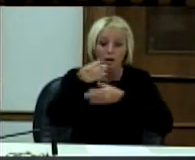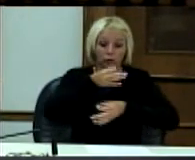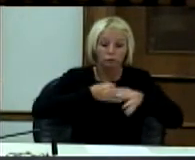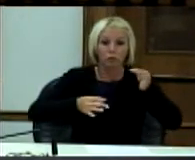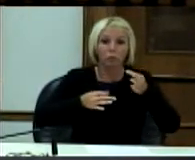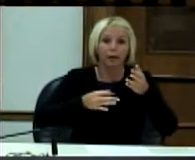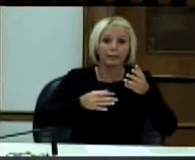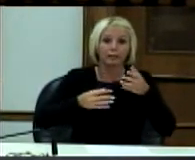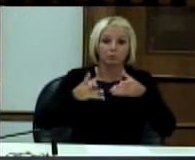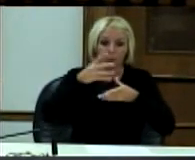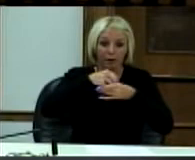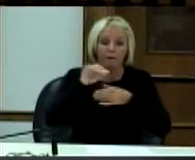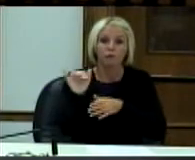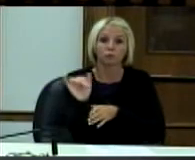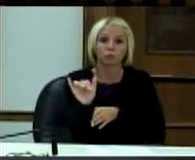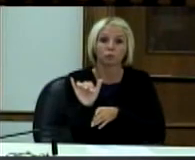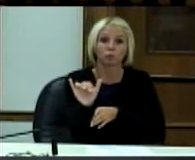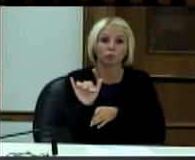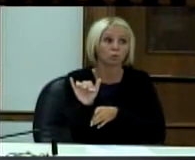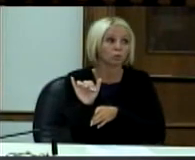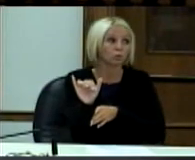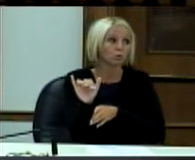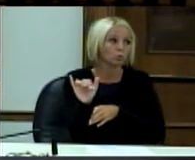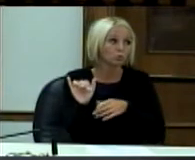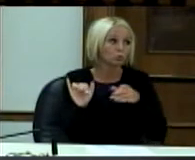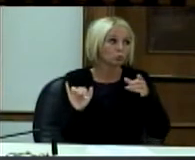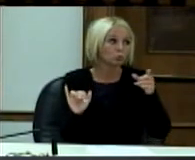and whether or not we would do that would be a piece of that at that time.